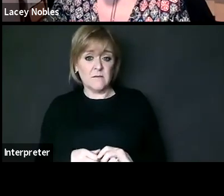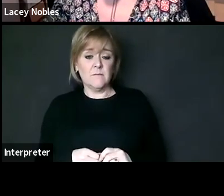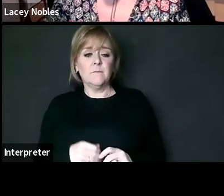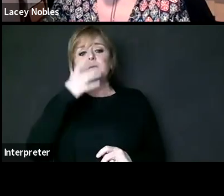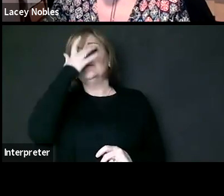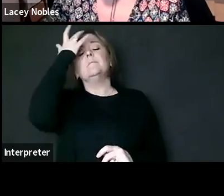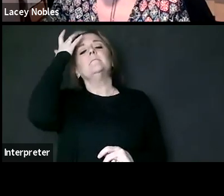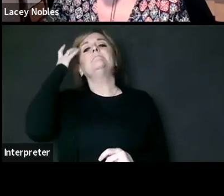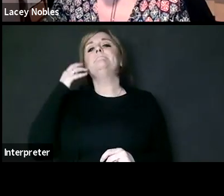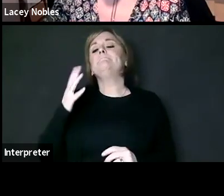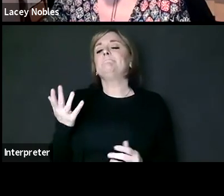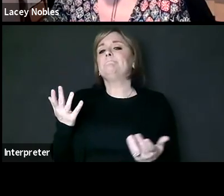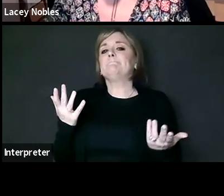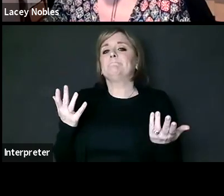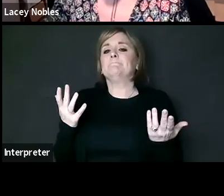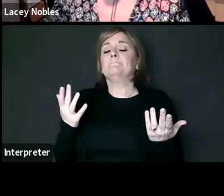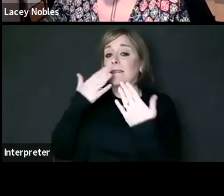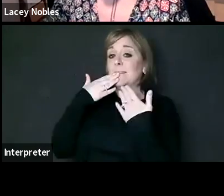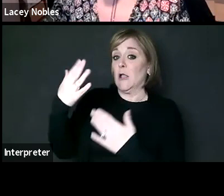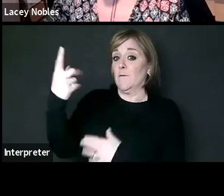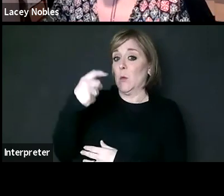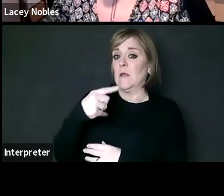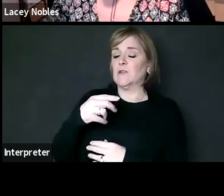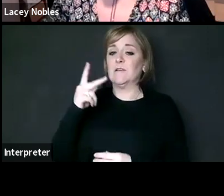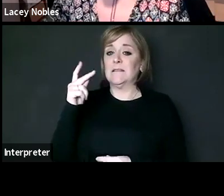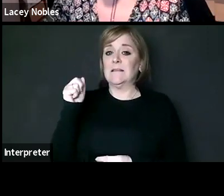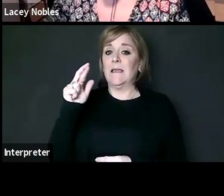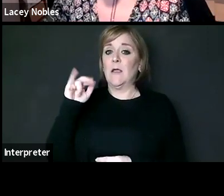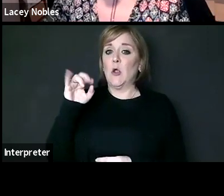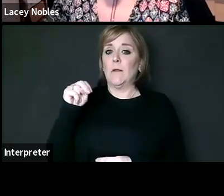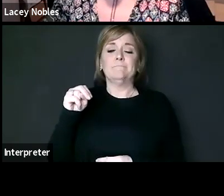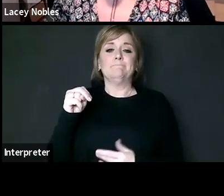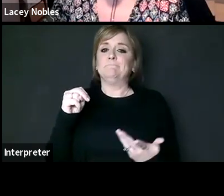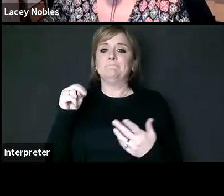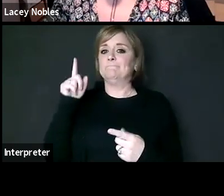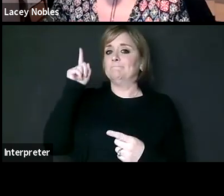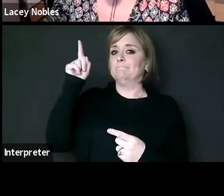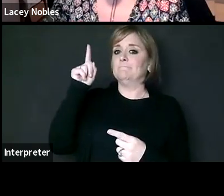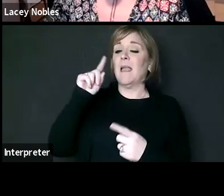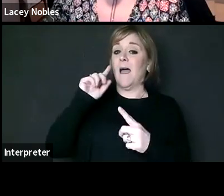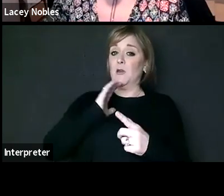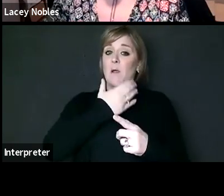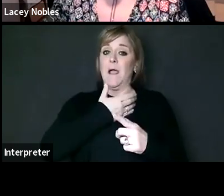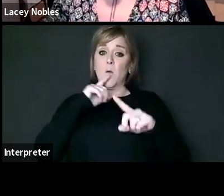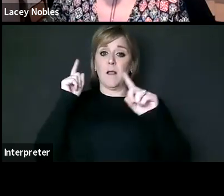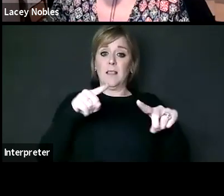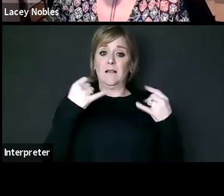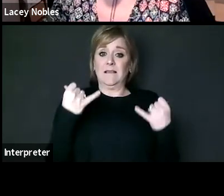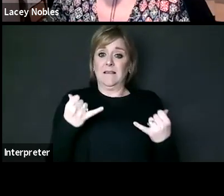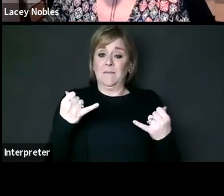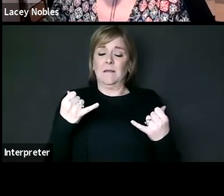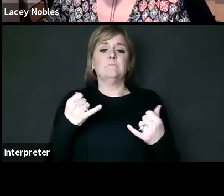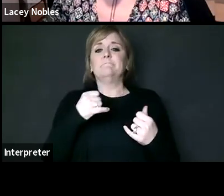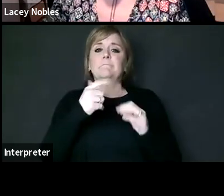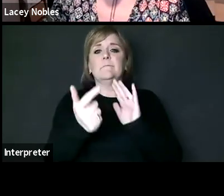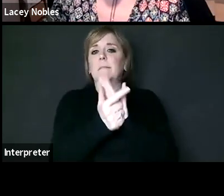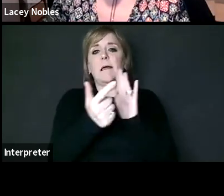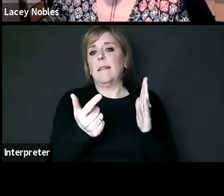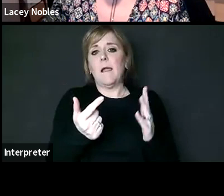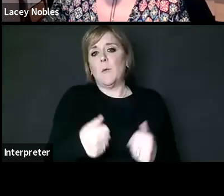Karen, it's not, thanks for the question. It's not allowable under the order that's in place today.